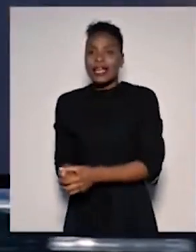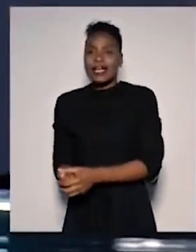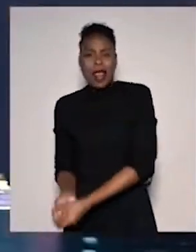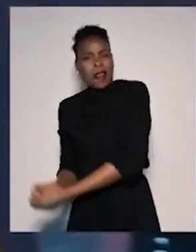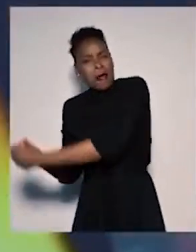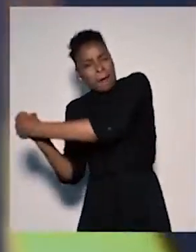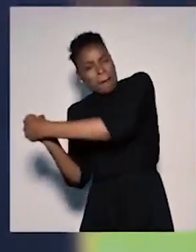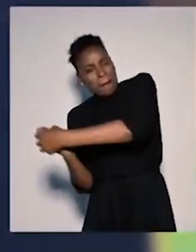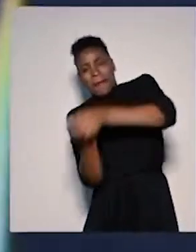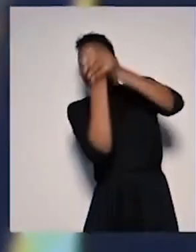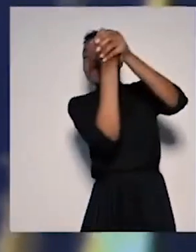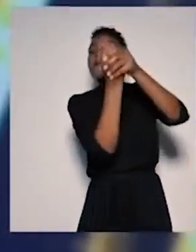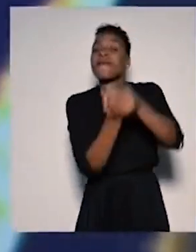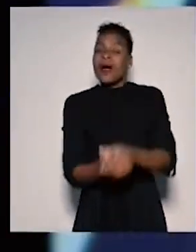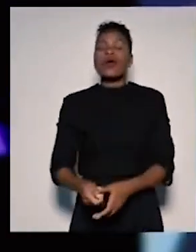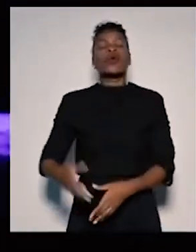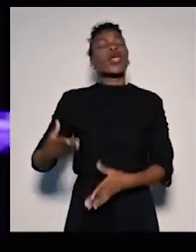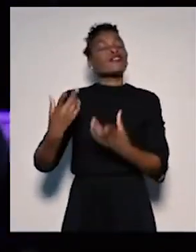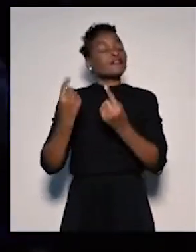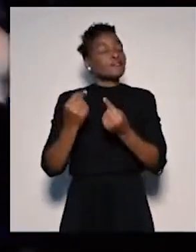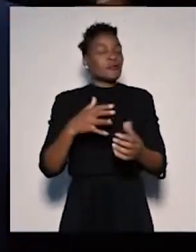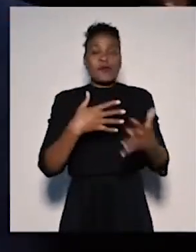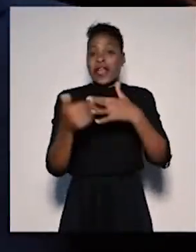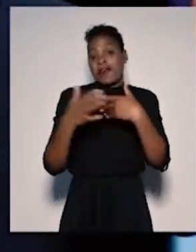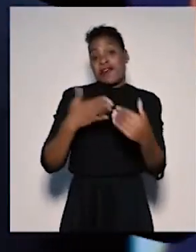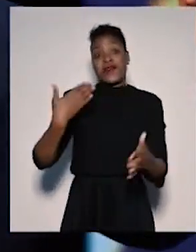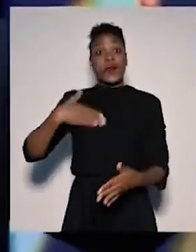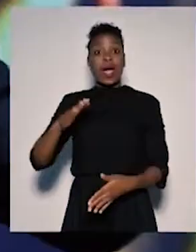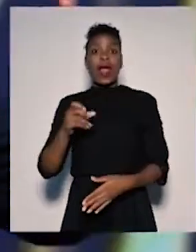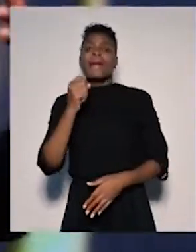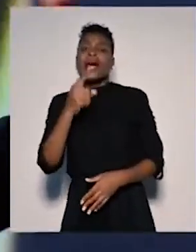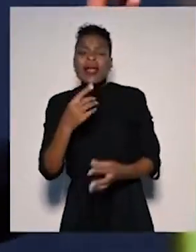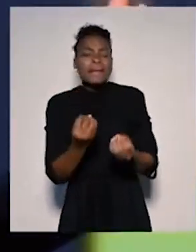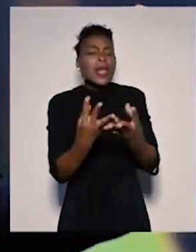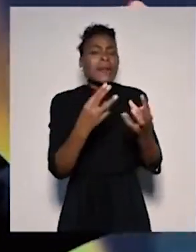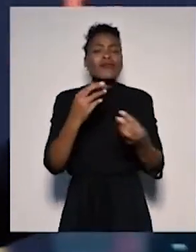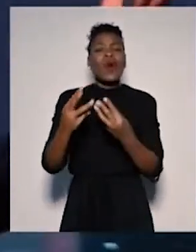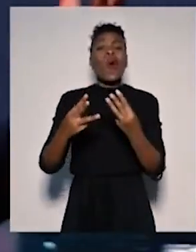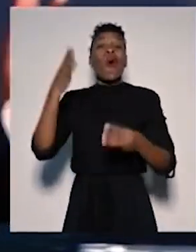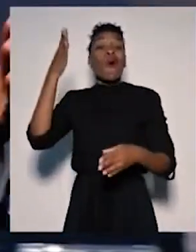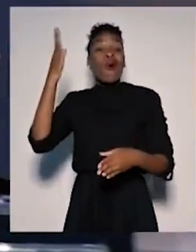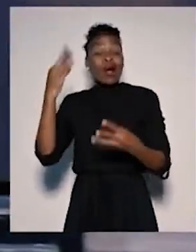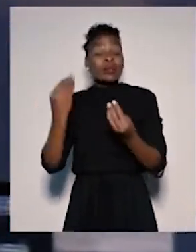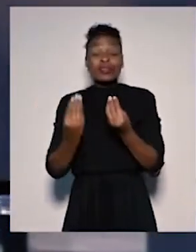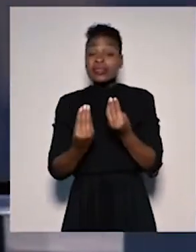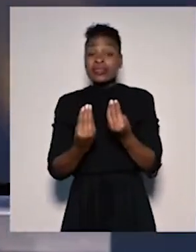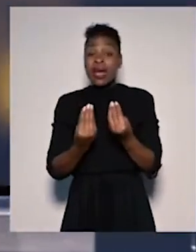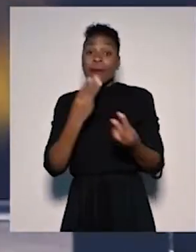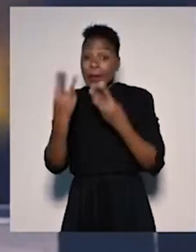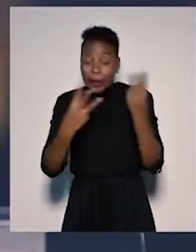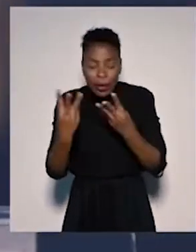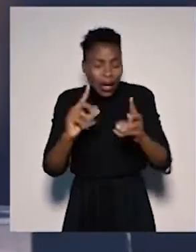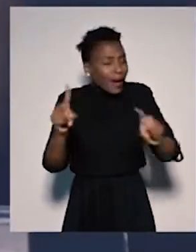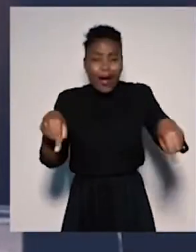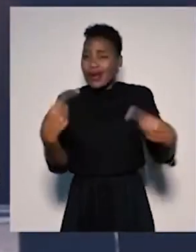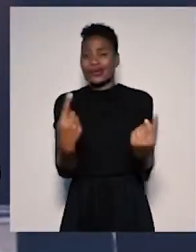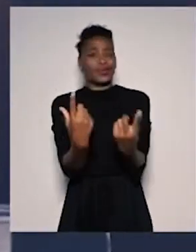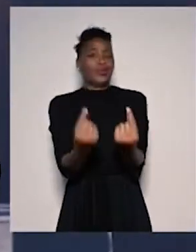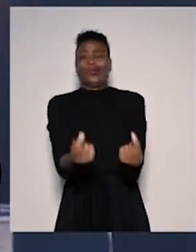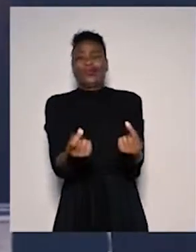far. You can do with it what you want. But there are many of God's people, God can't do with you what he wants.